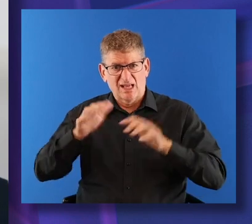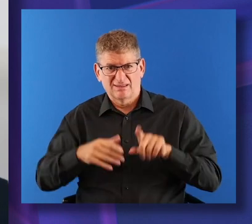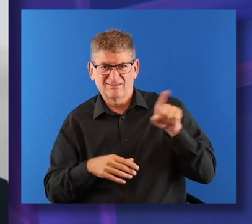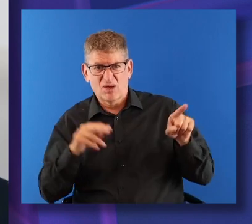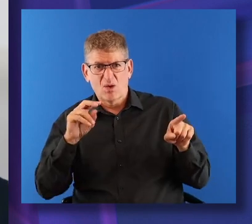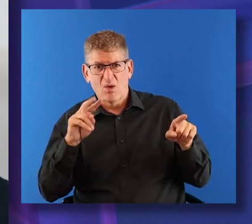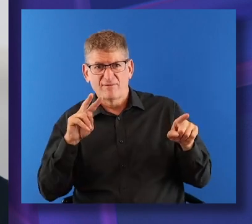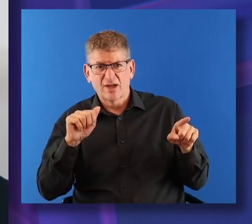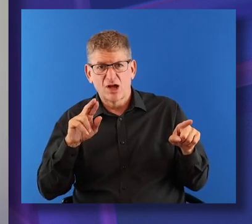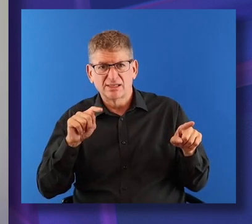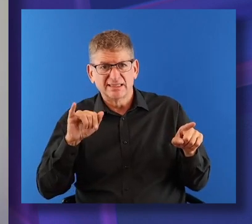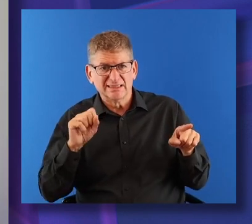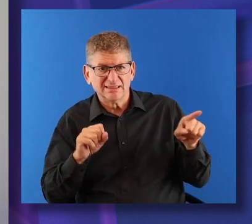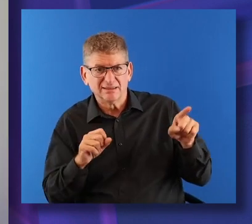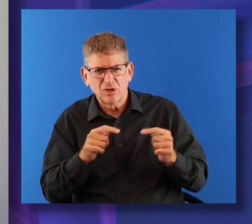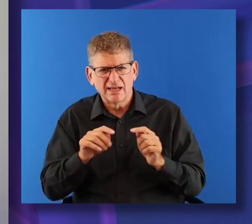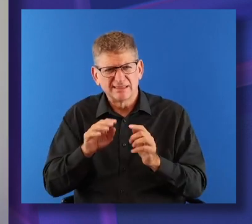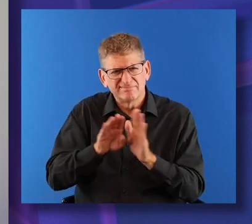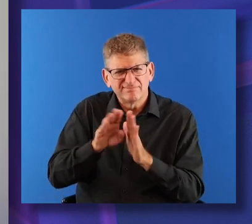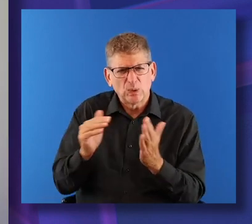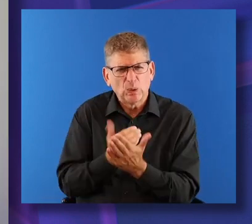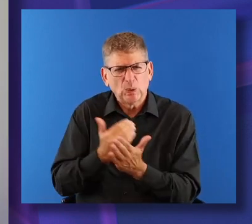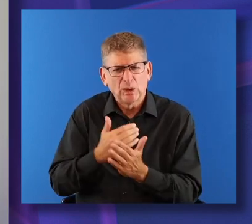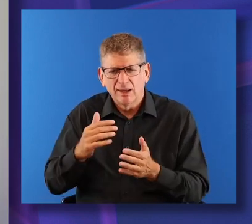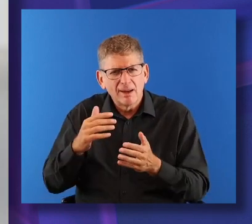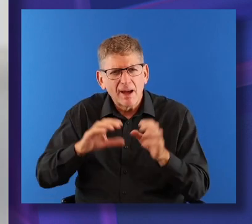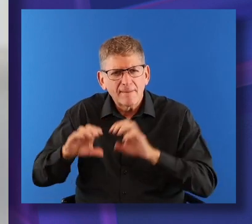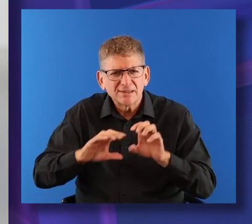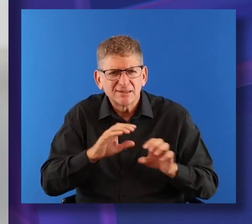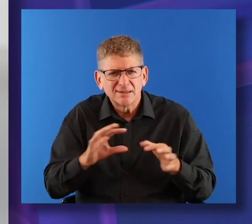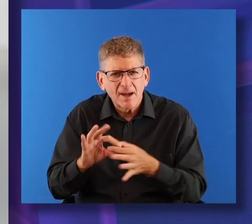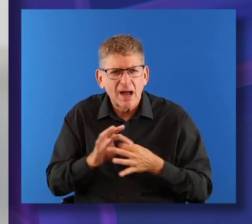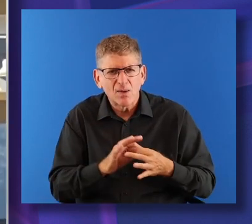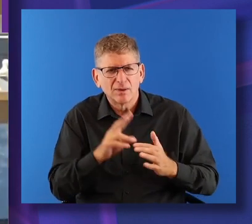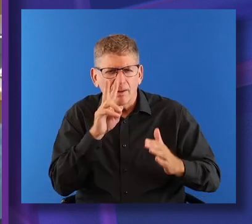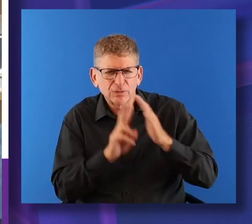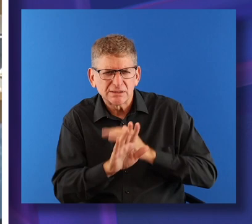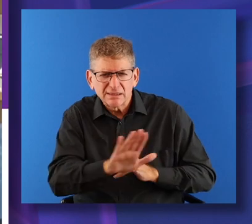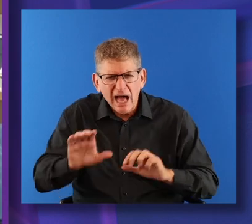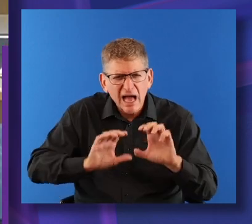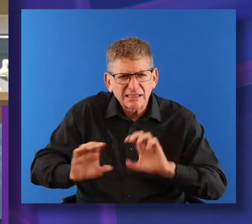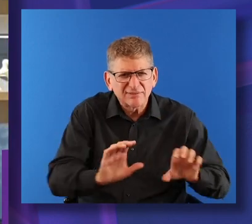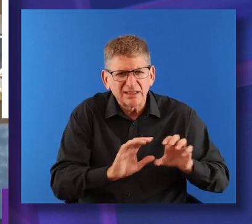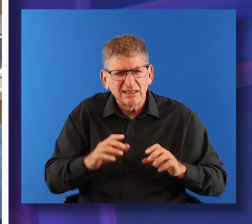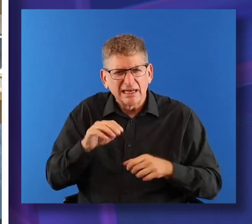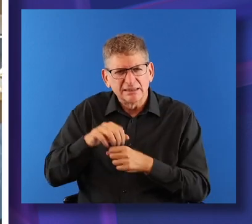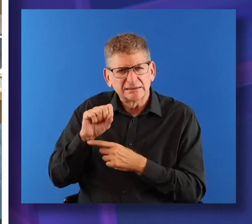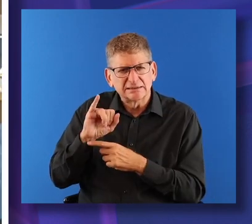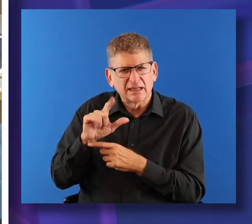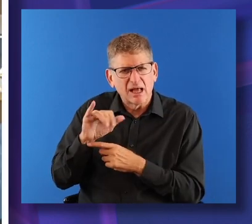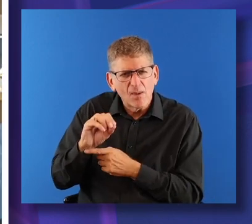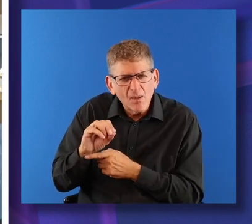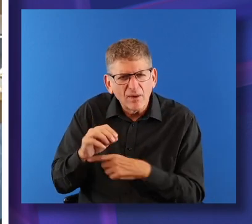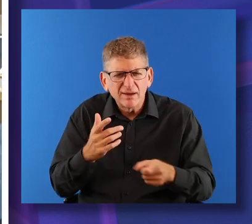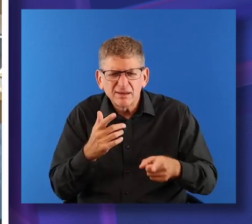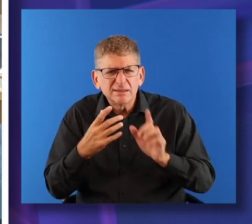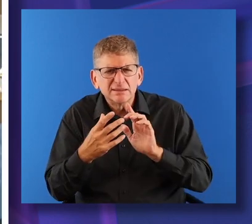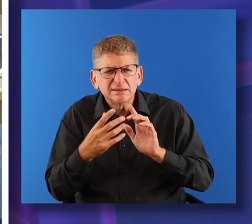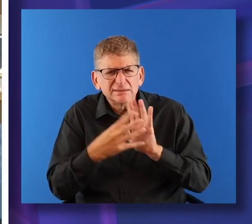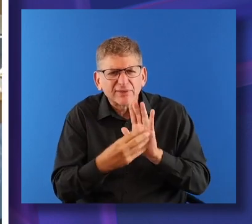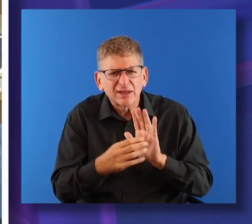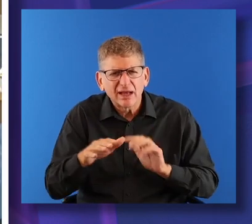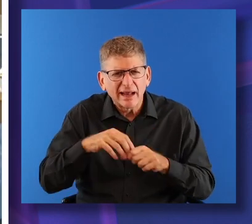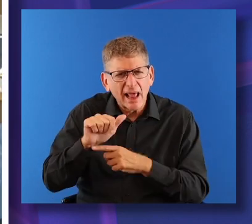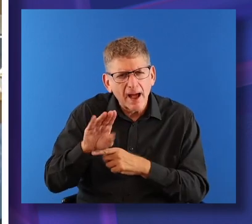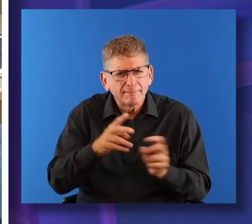activities in silico, and synthesize them in the lab. It has been very exciting for our team to embark with Microsoft on the